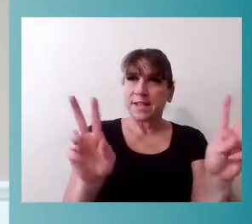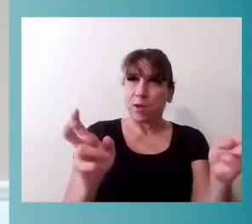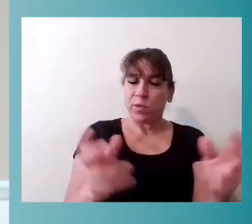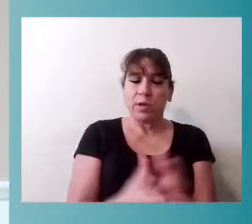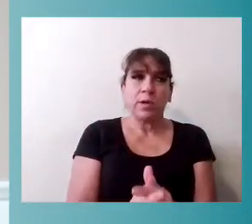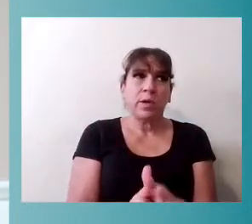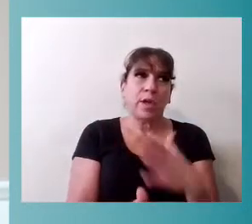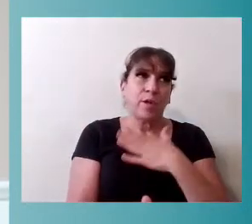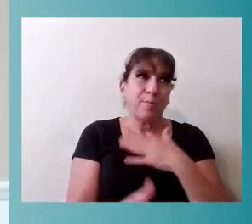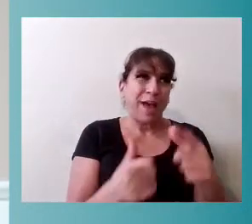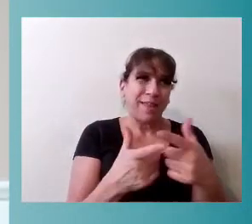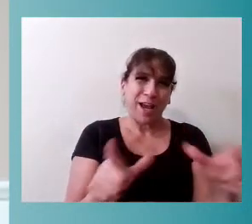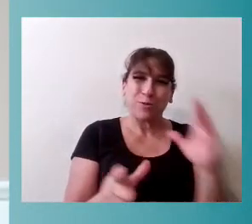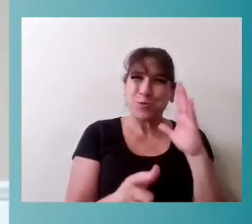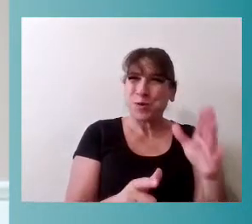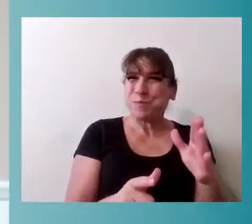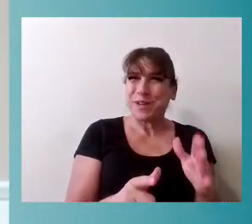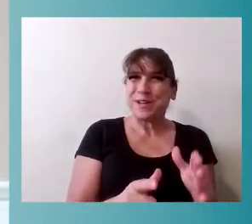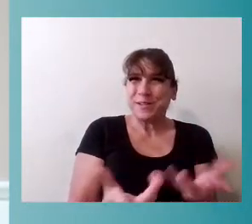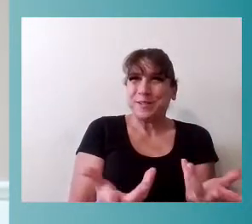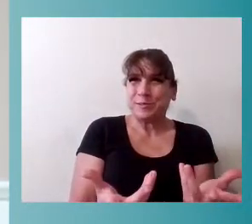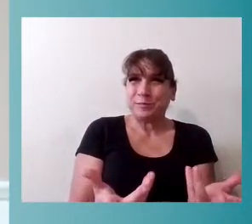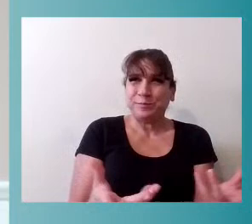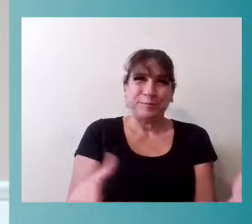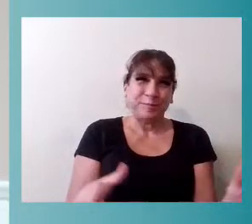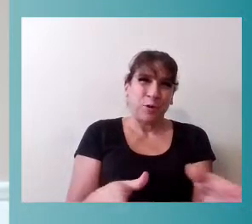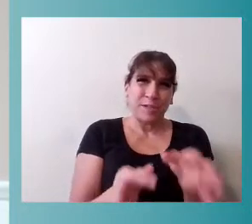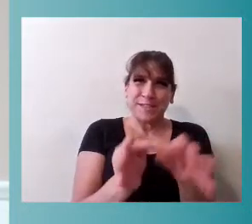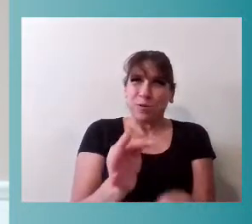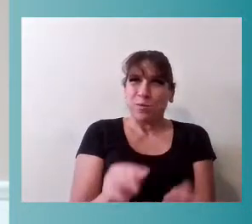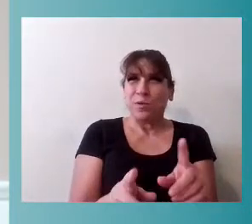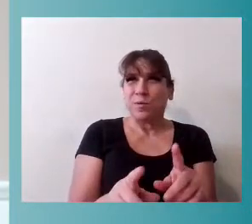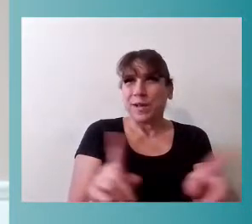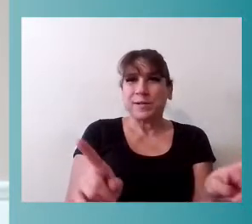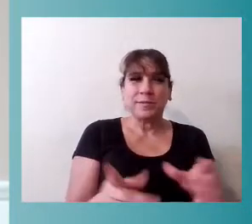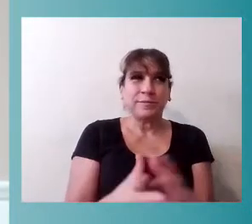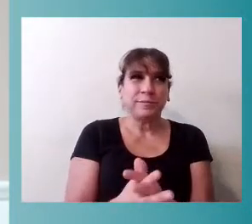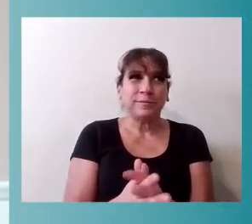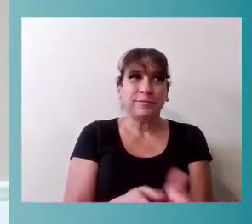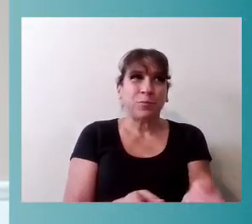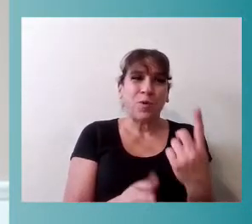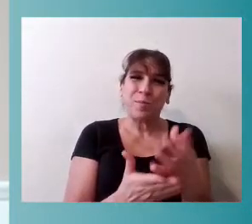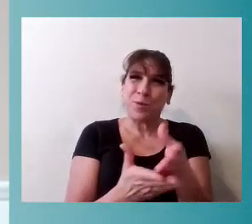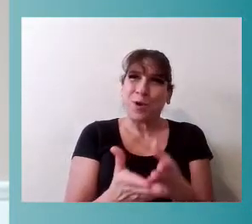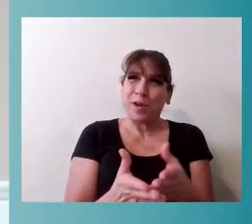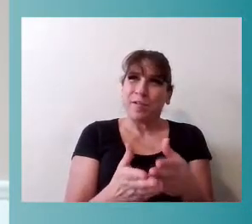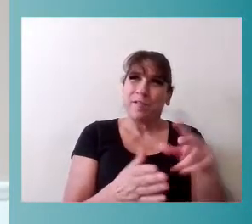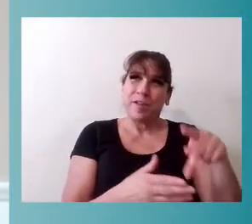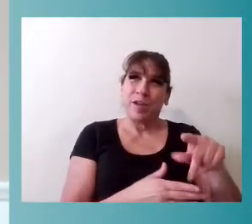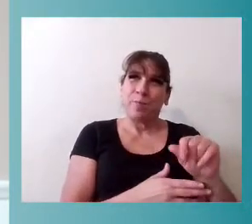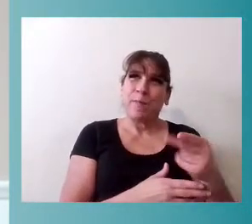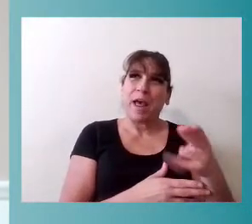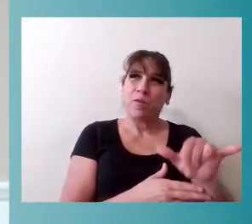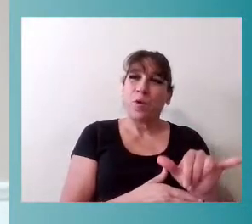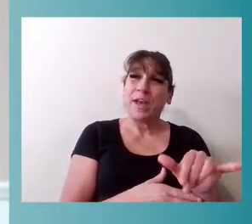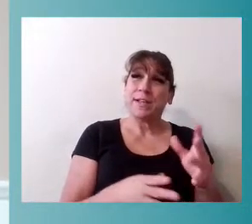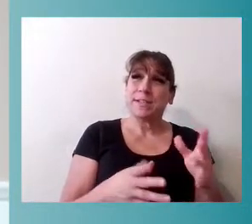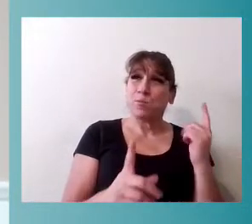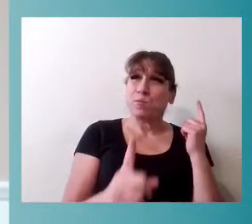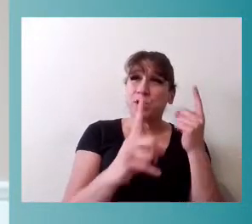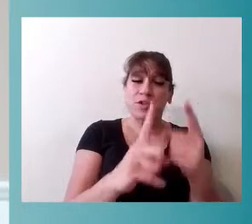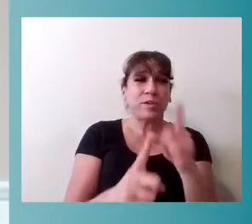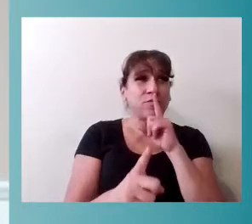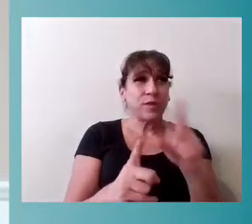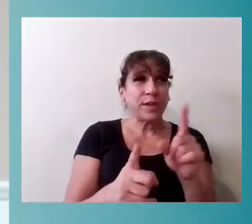My language would have been a little chiller. One component of the Pathways mission that I think is especially